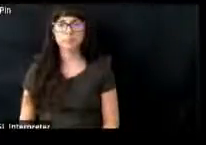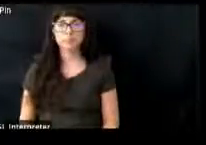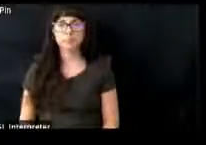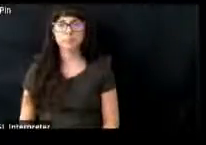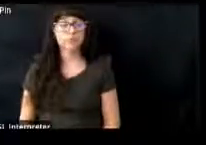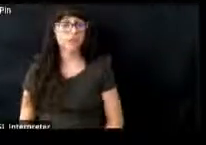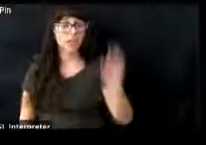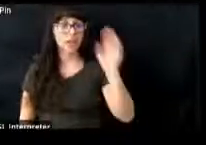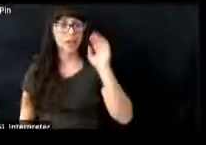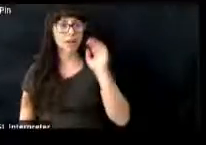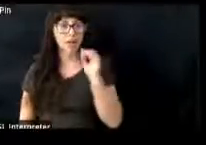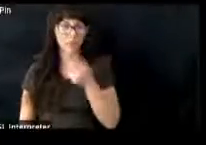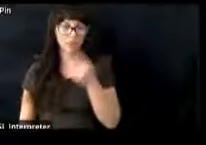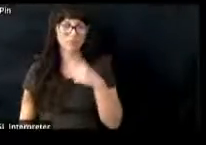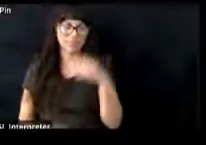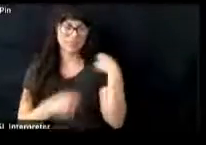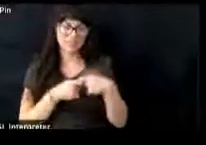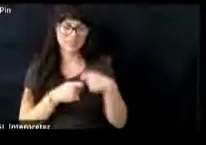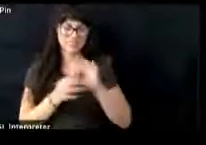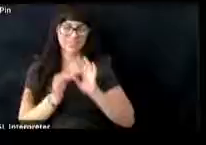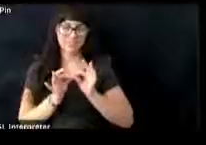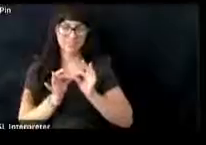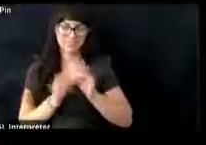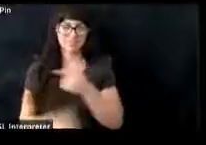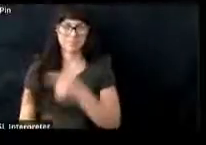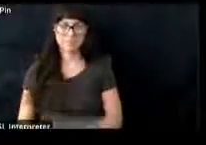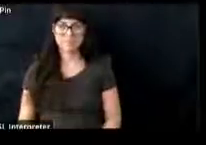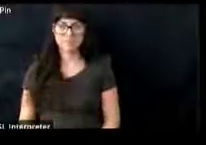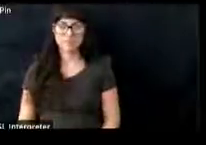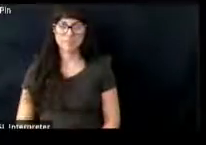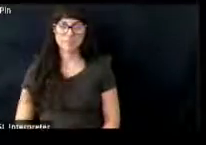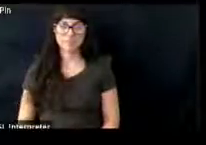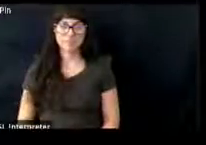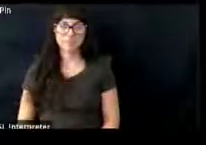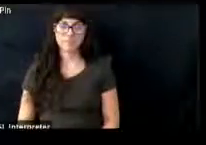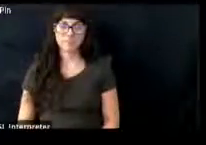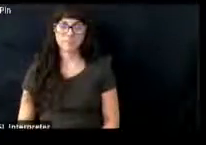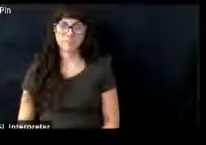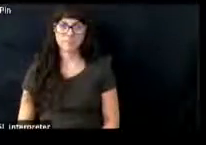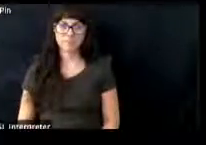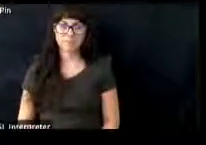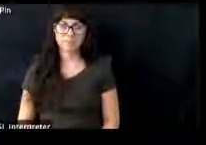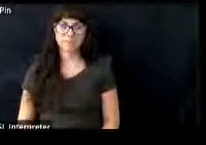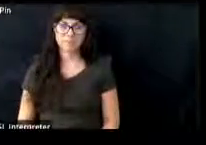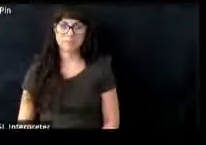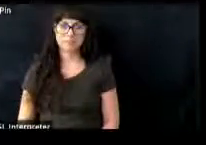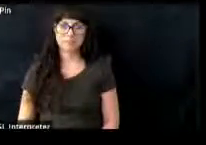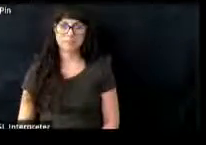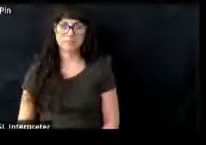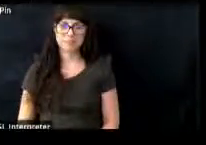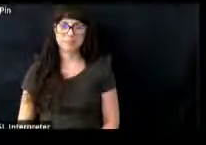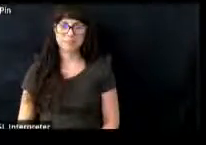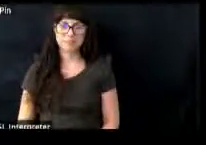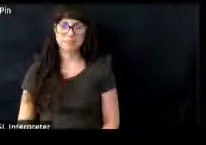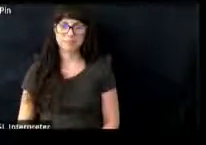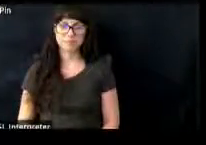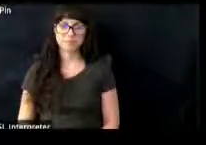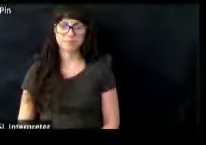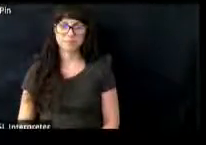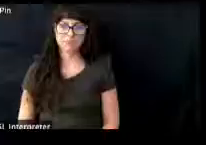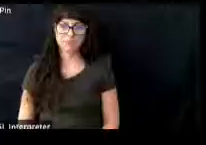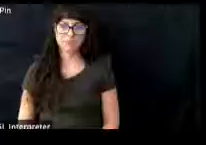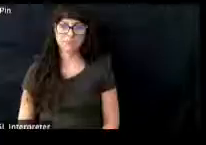Hola, me llamo Nora Díaz y soy una inmigrante de Chirla. Yo vivo en la comunidad de Antelope Valley desde el